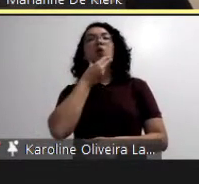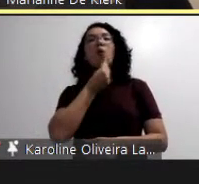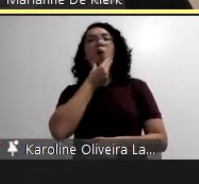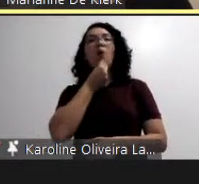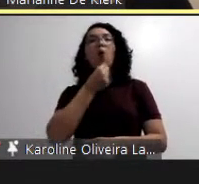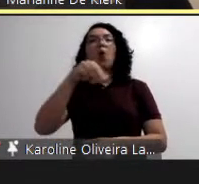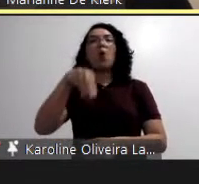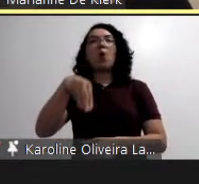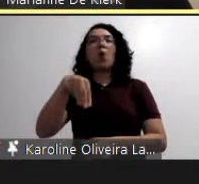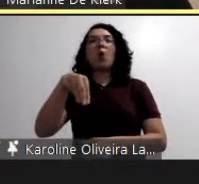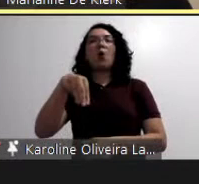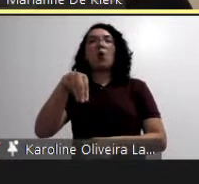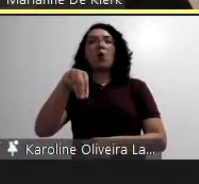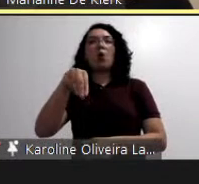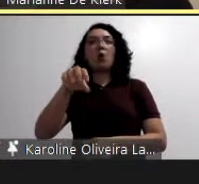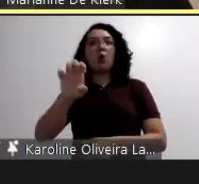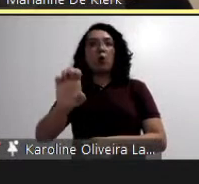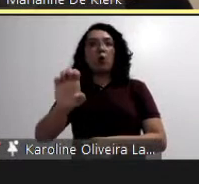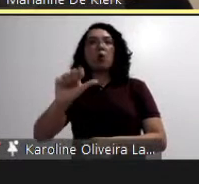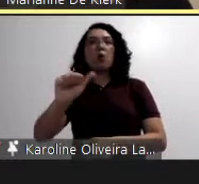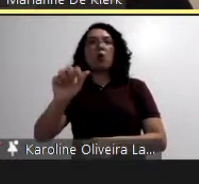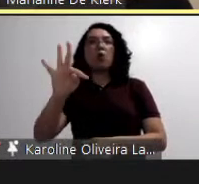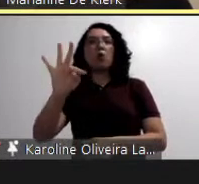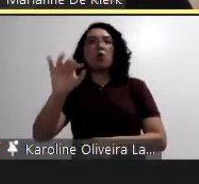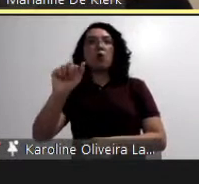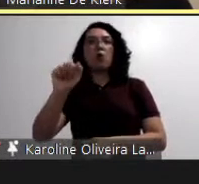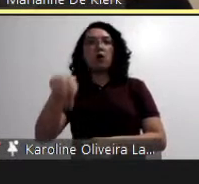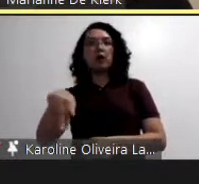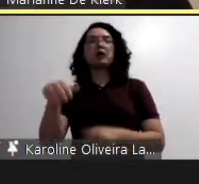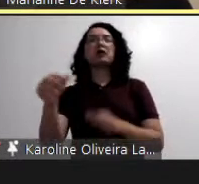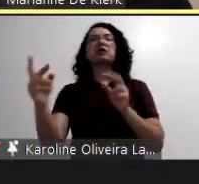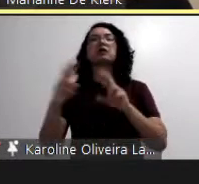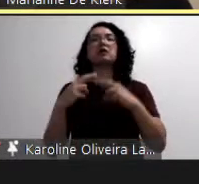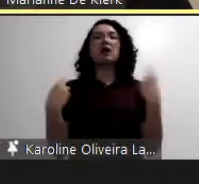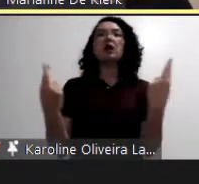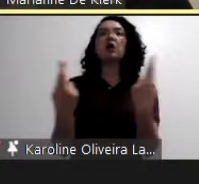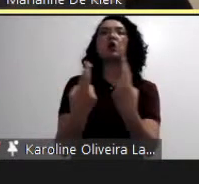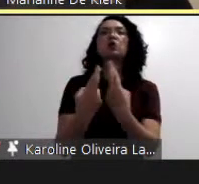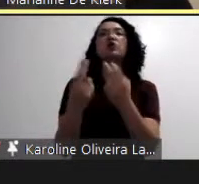he visited his office, he visited